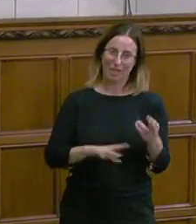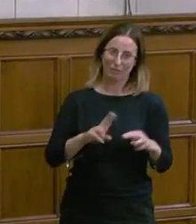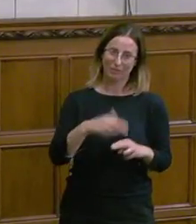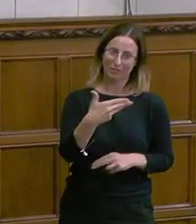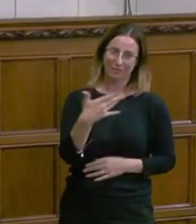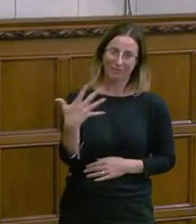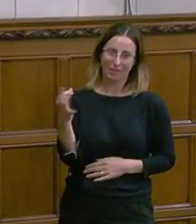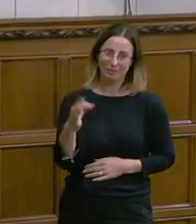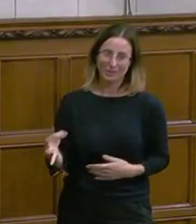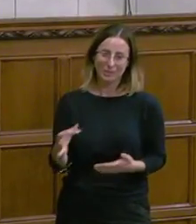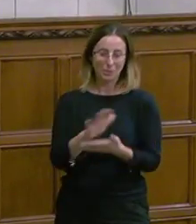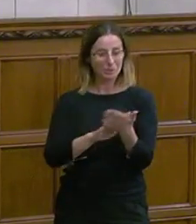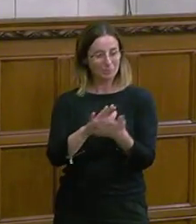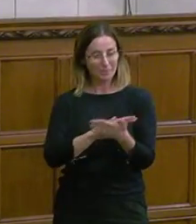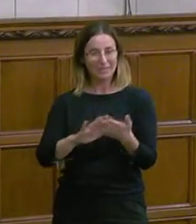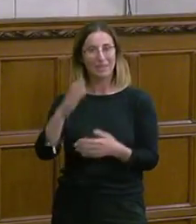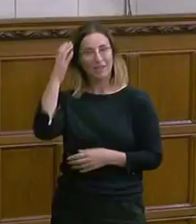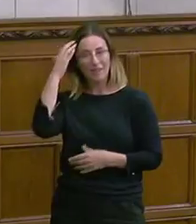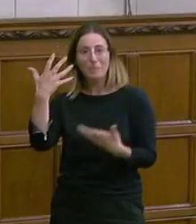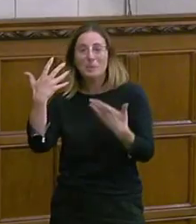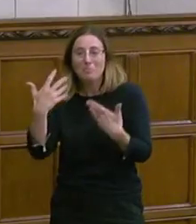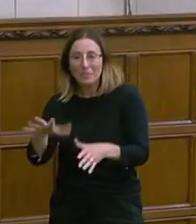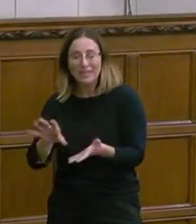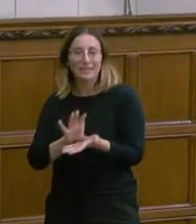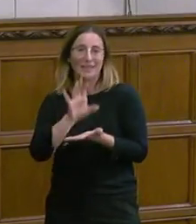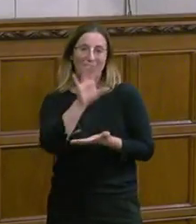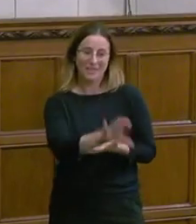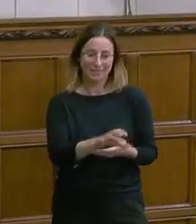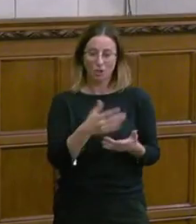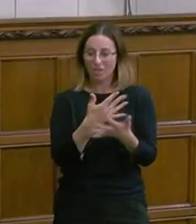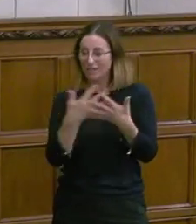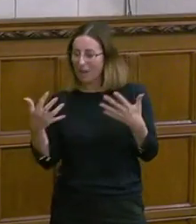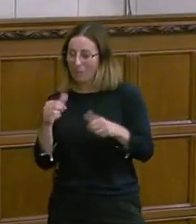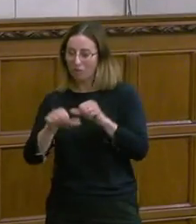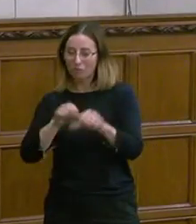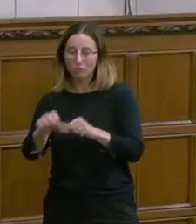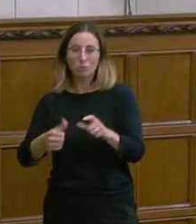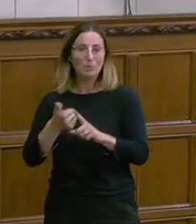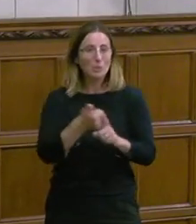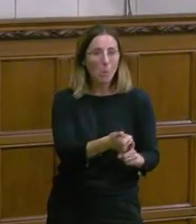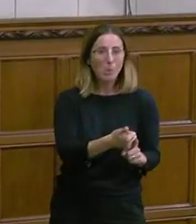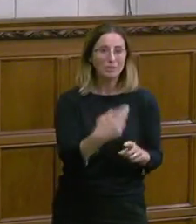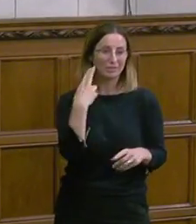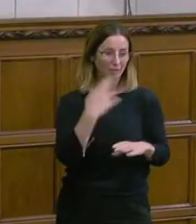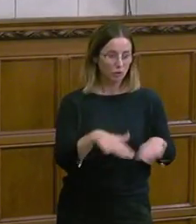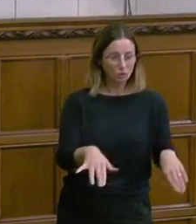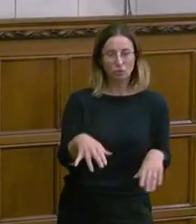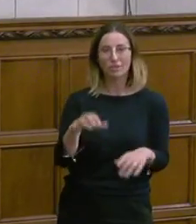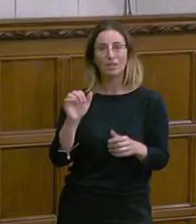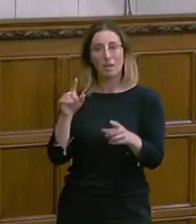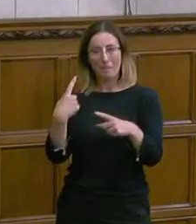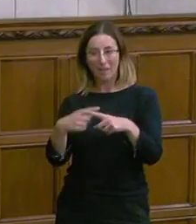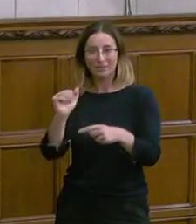the government has separately invested in a number of programs to support children and young people with hearing impairments and their families. We have funded